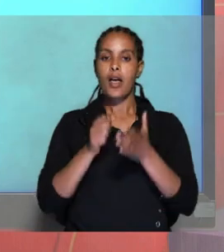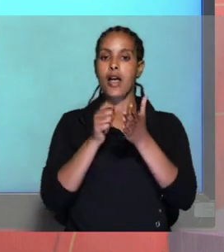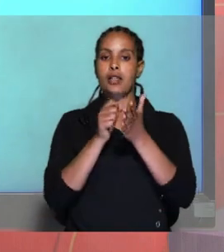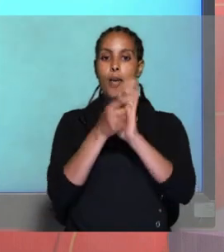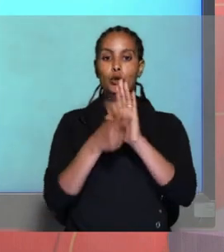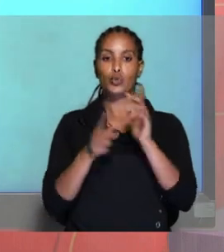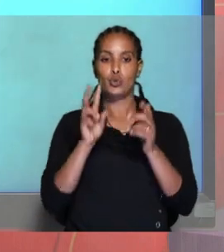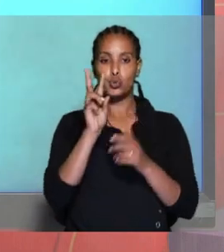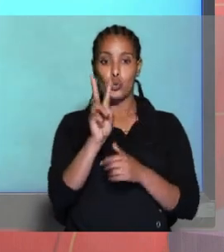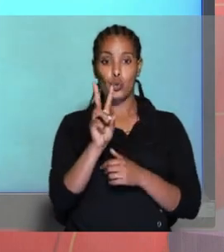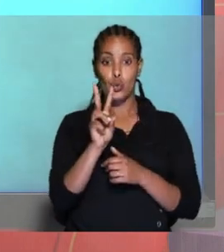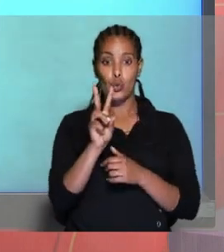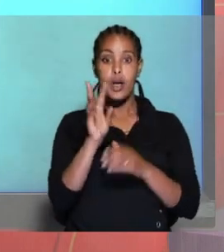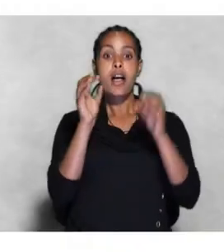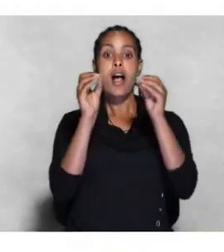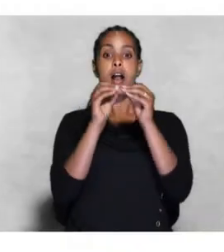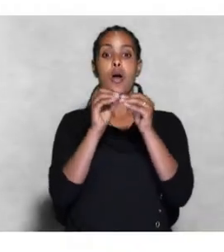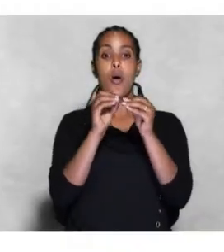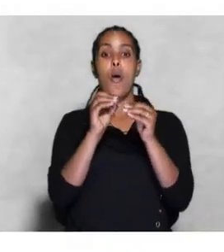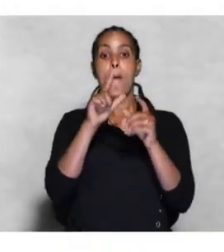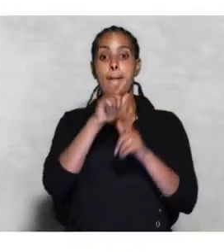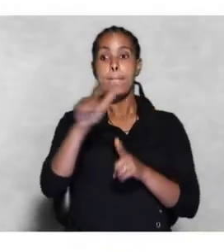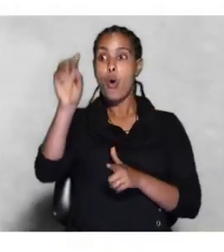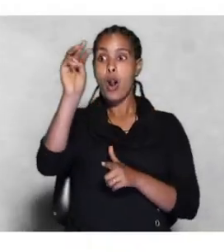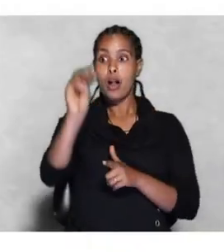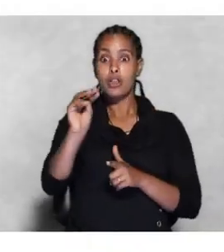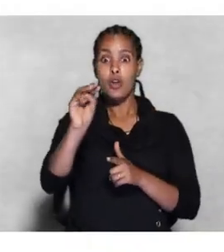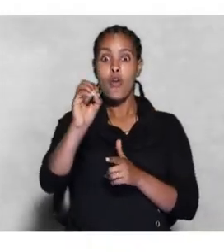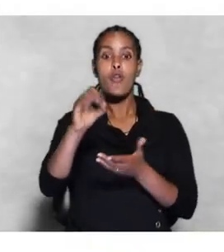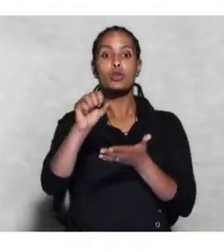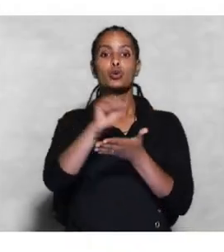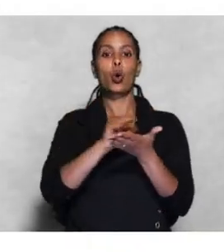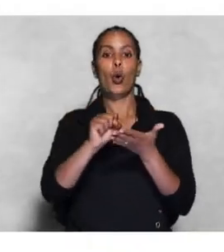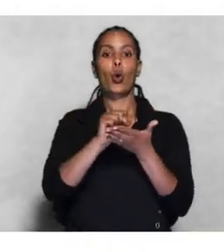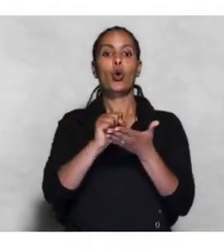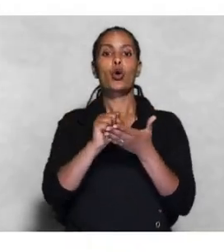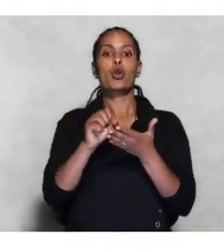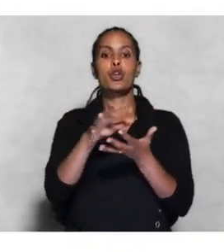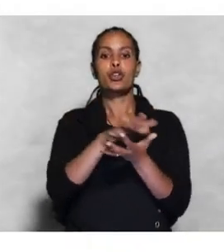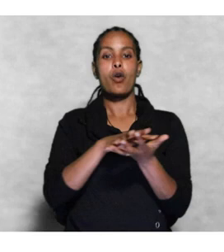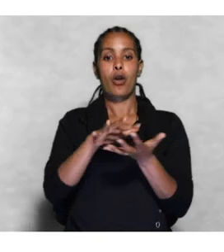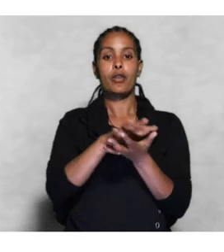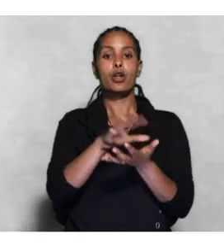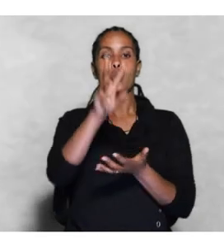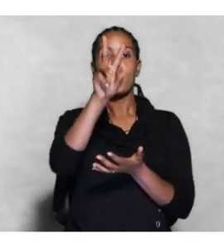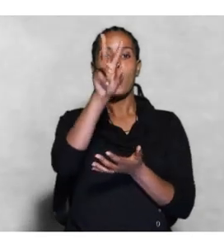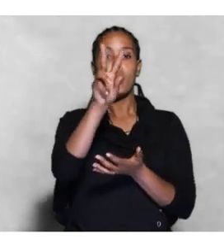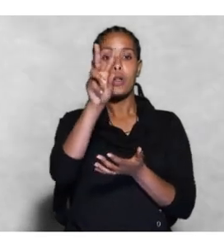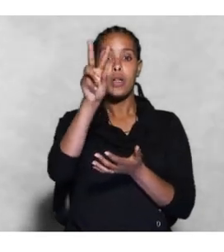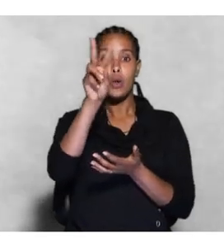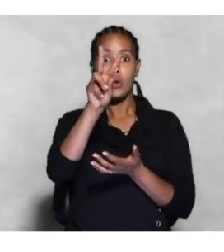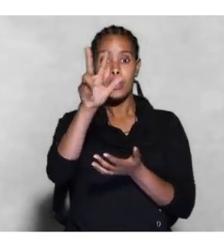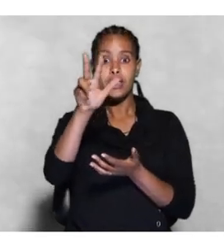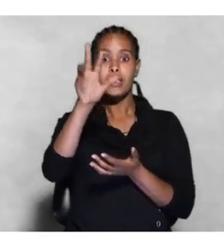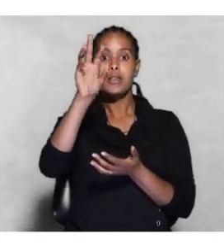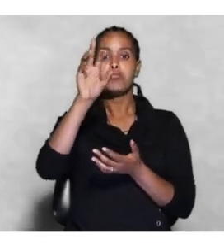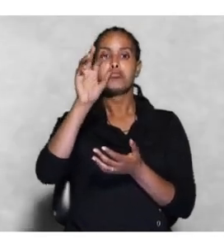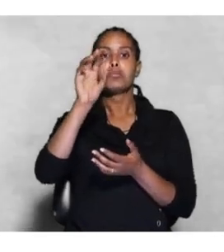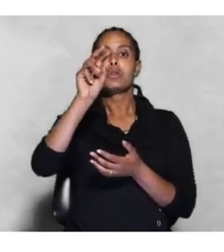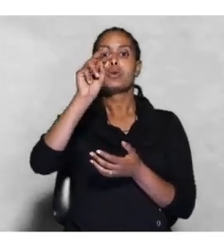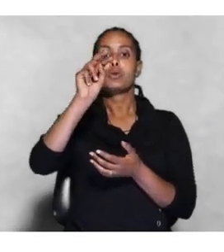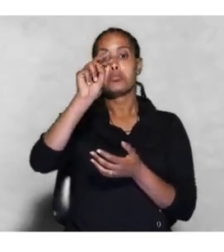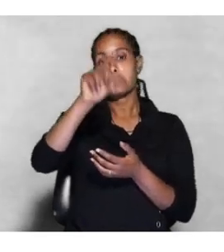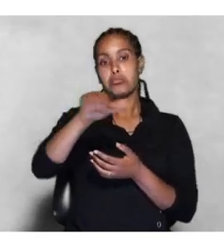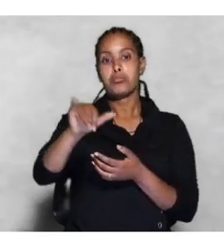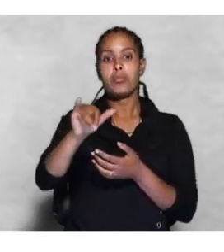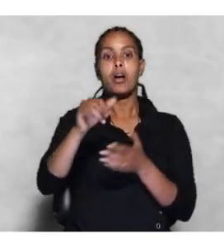Example 2, calculate the molarity of a solution made by dissolving 23.4 gram of sodium